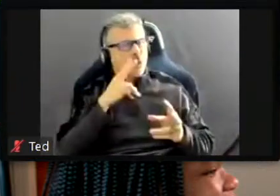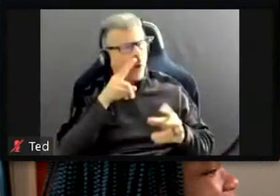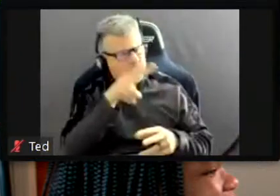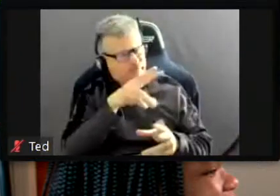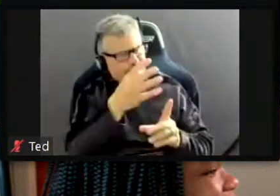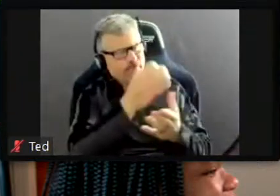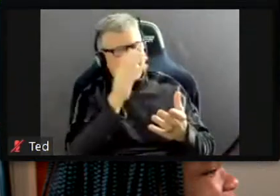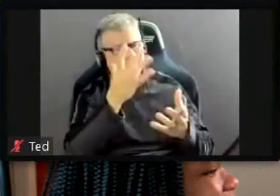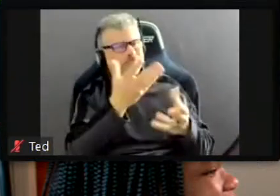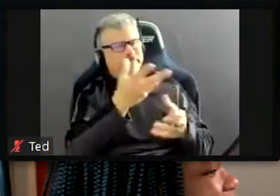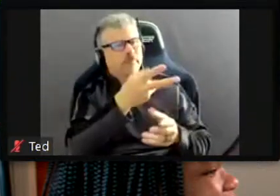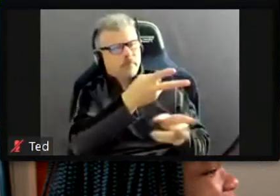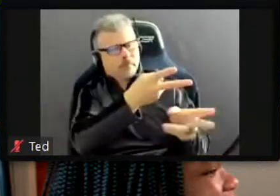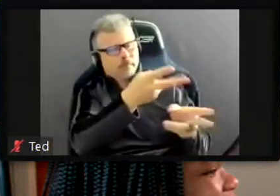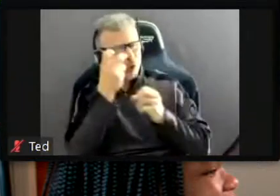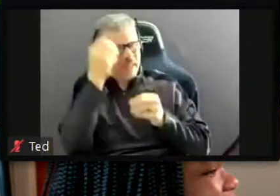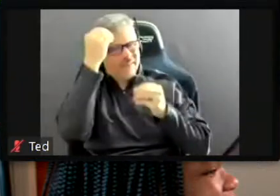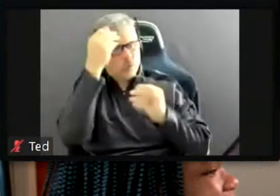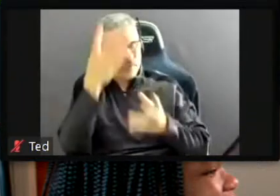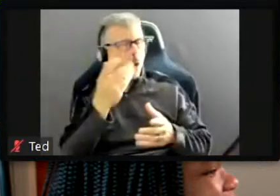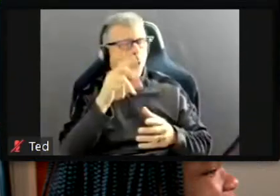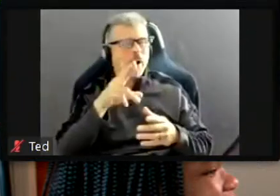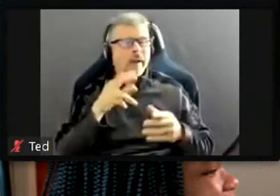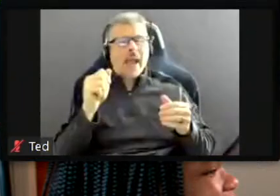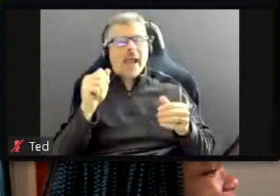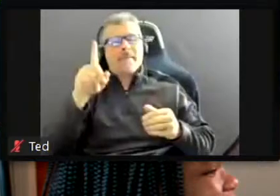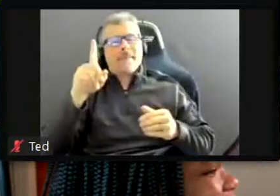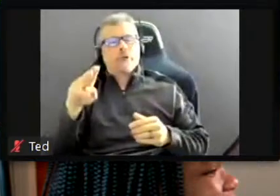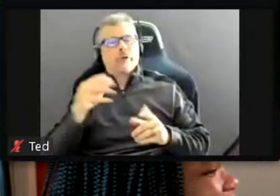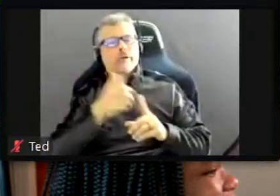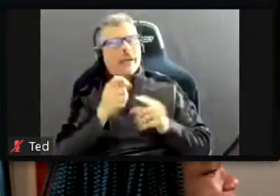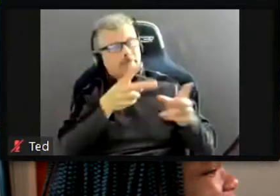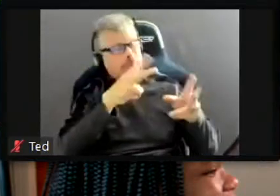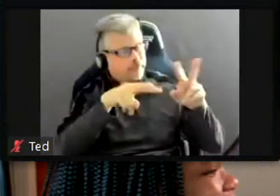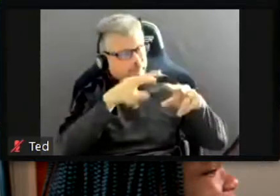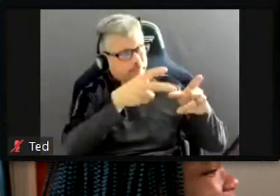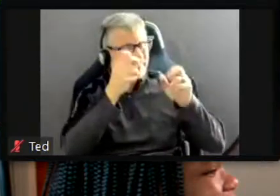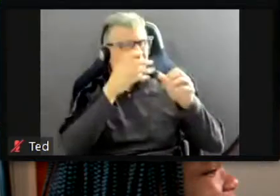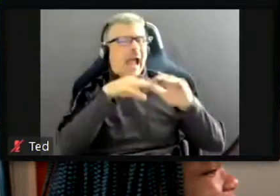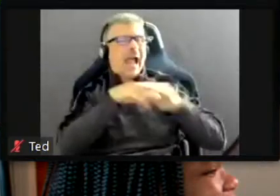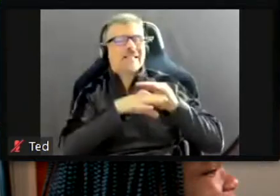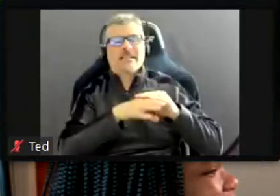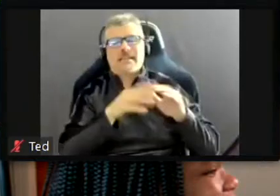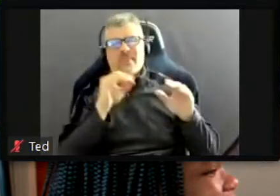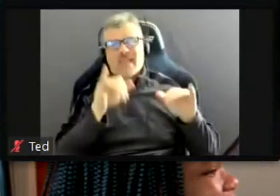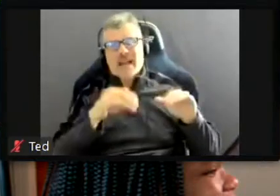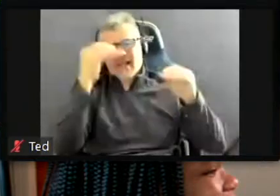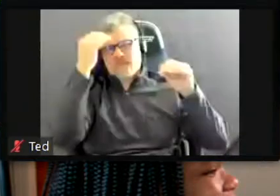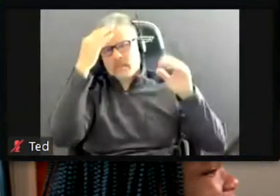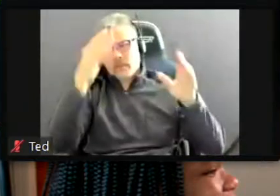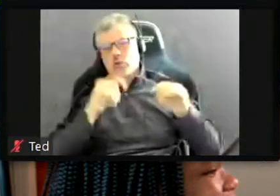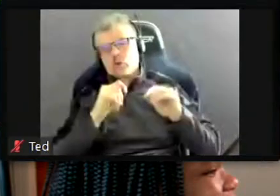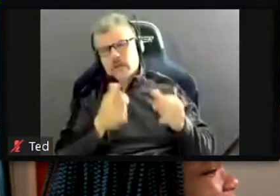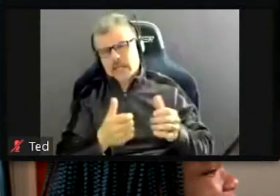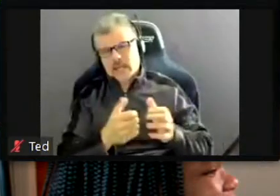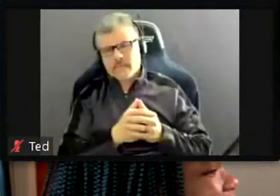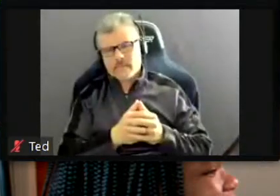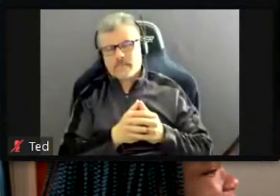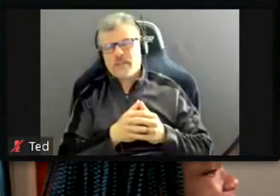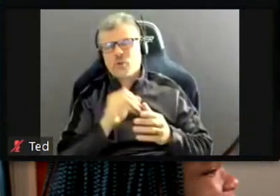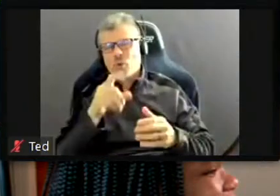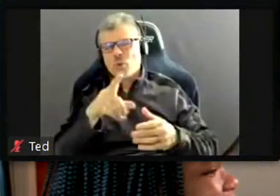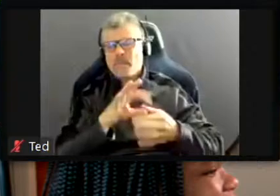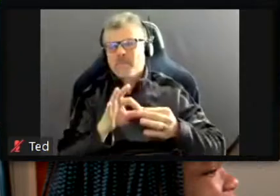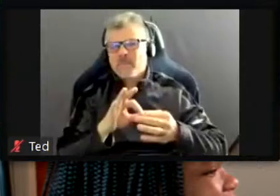the administrator can grab the information and pretty much access it quickly. So you did mention accessibility, but the smaller